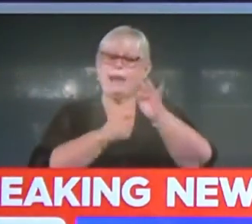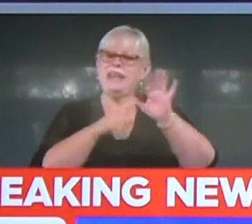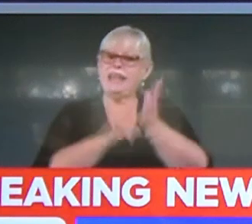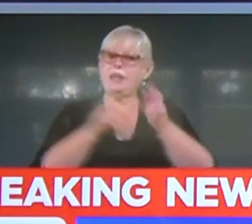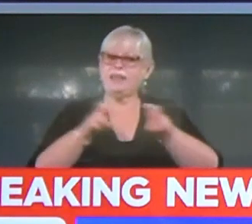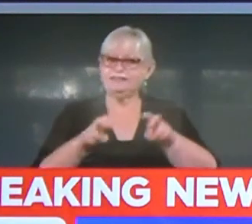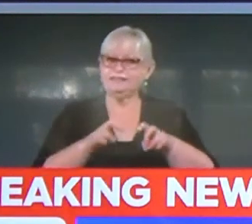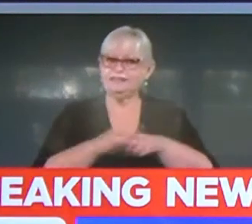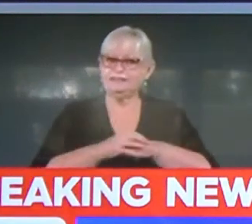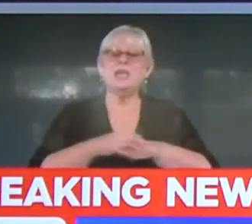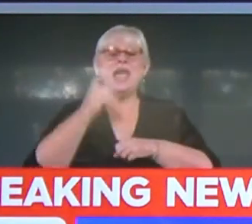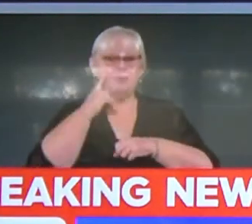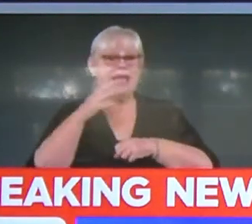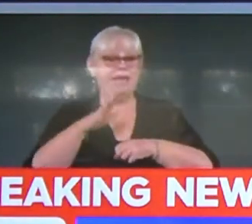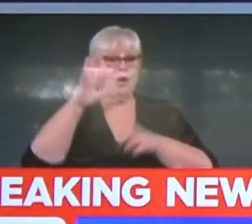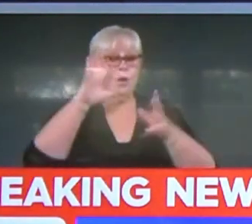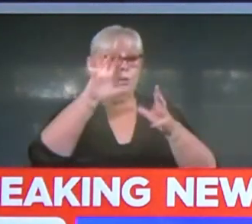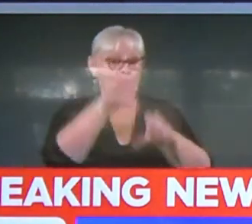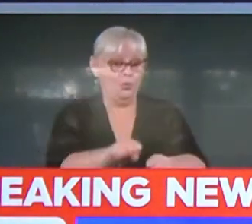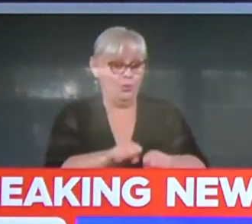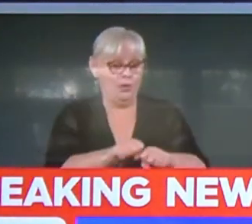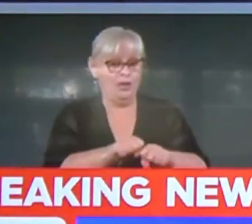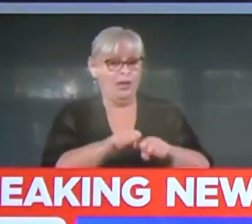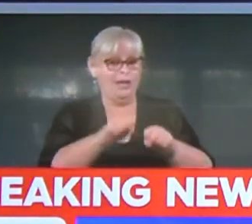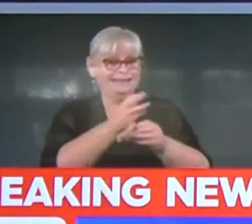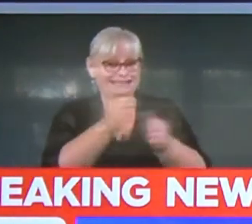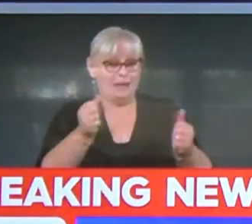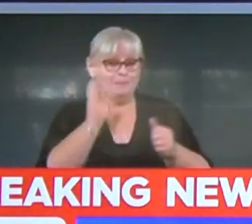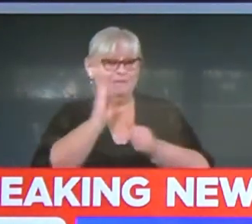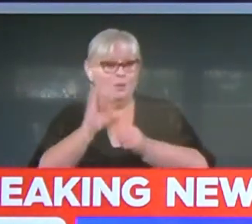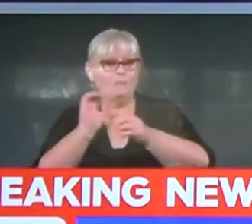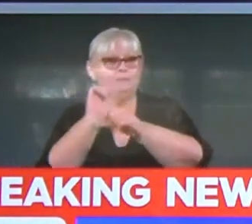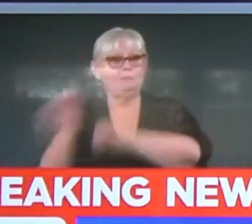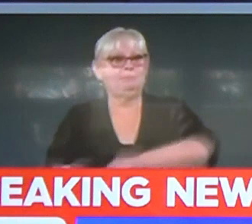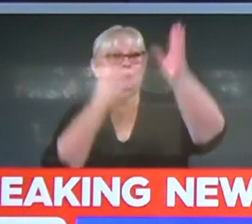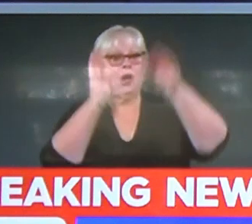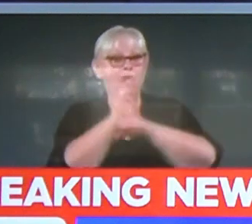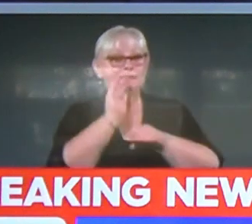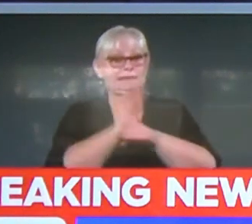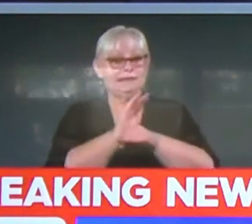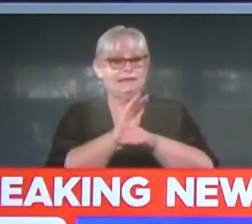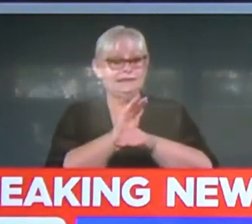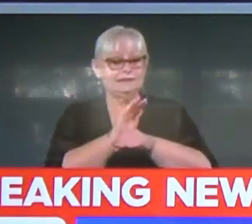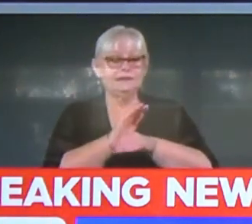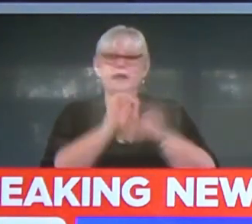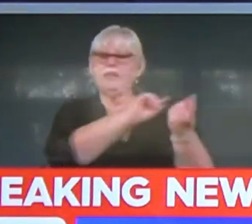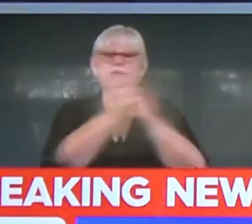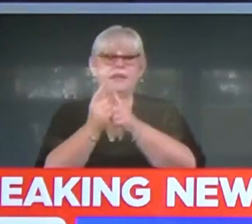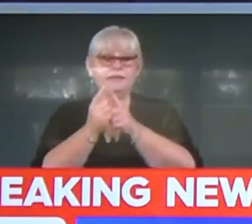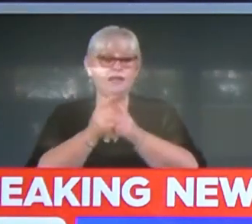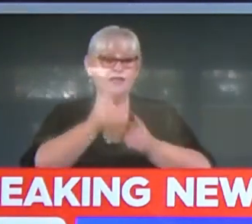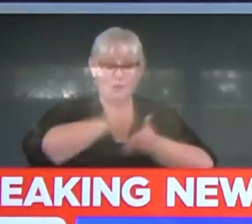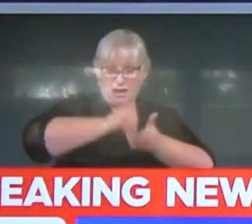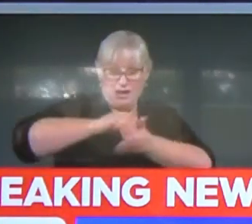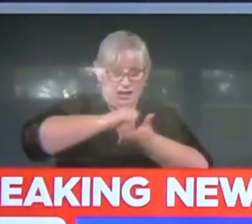been able to seize at the border, and the Minister for Home Affairs can speak more to this, quantities of materials that